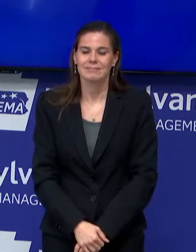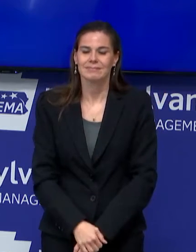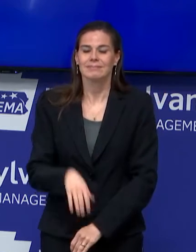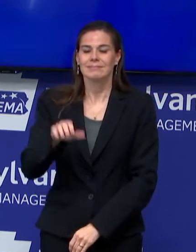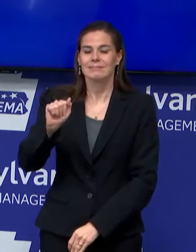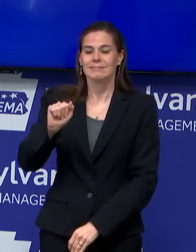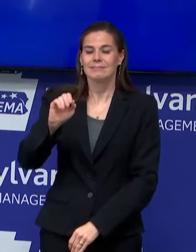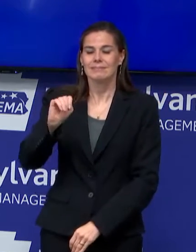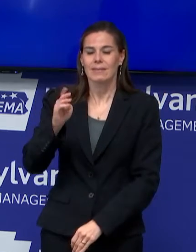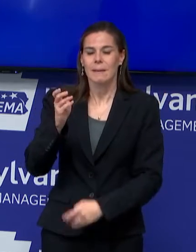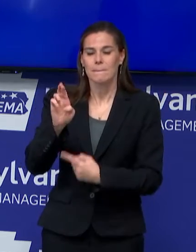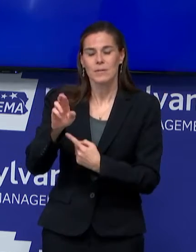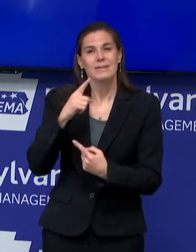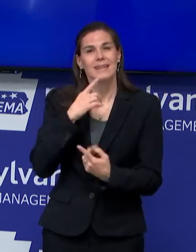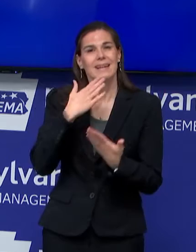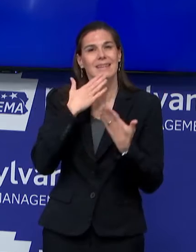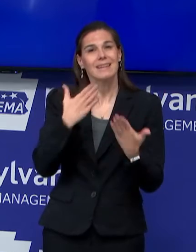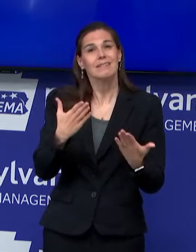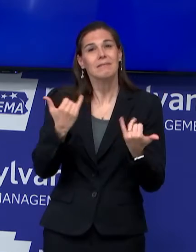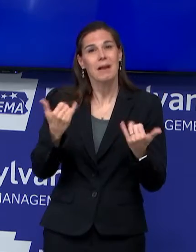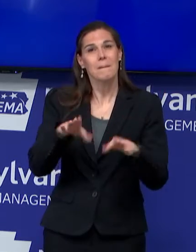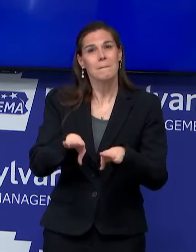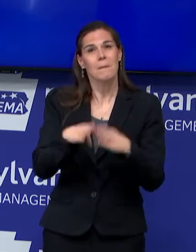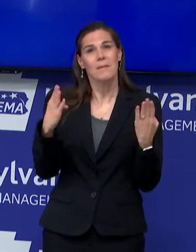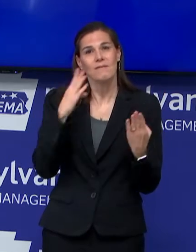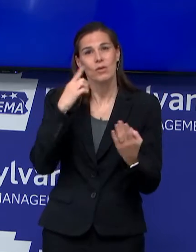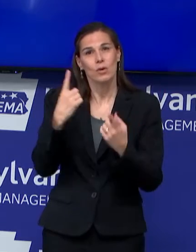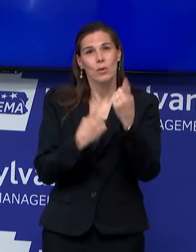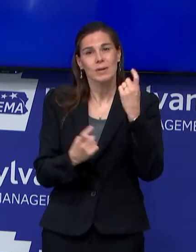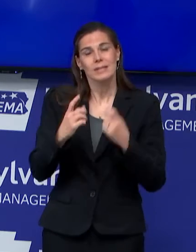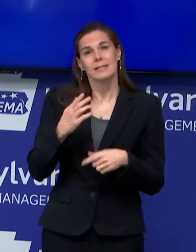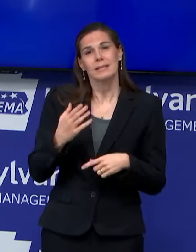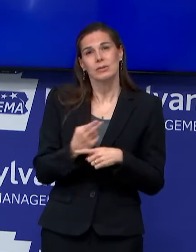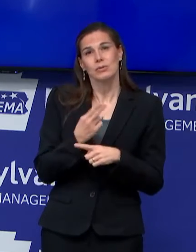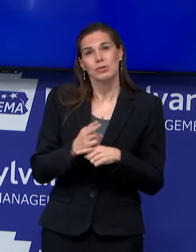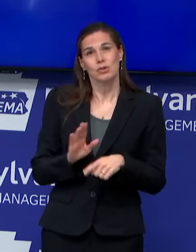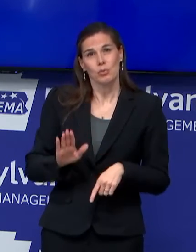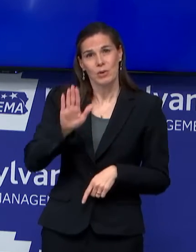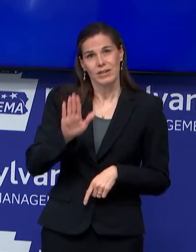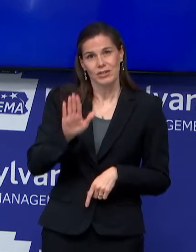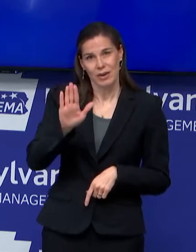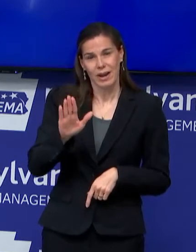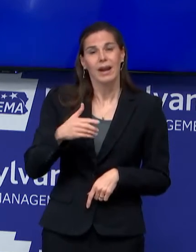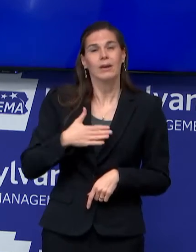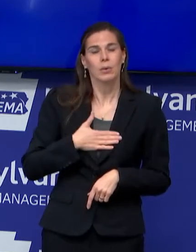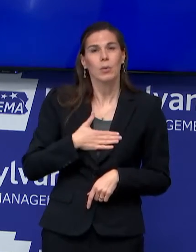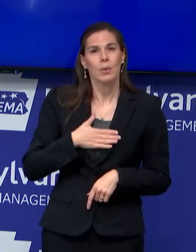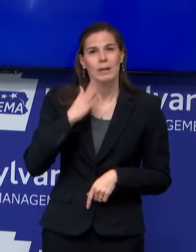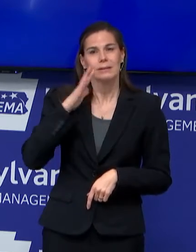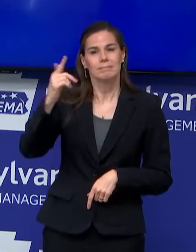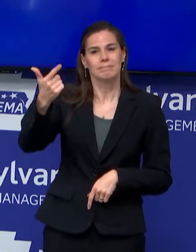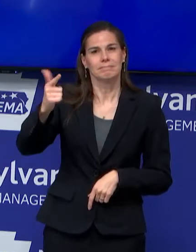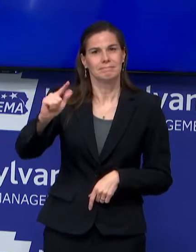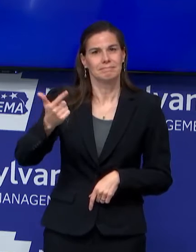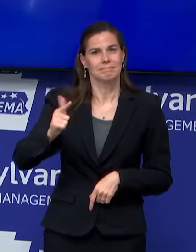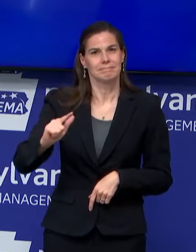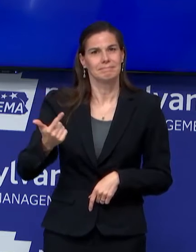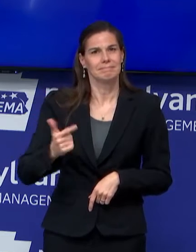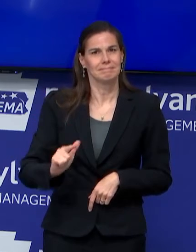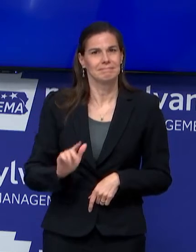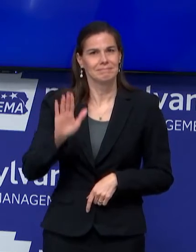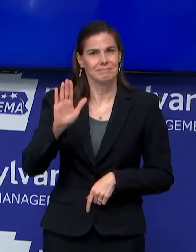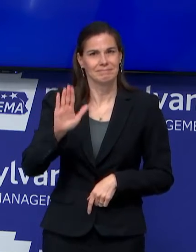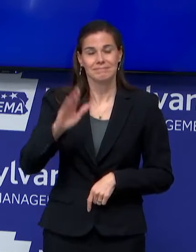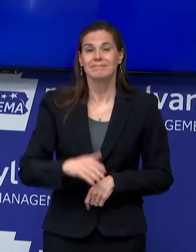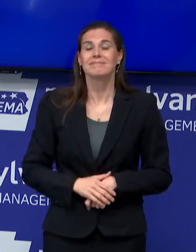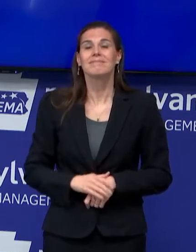Thank you. We'll take questions now. If you go ahead and use the raise your hand feature, we'll get everyone in the order that they raise their hand.